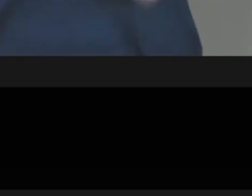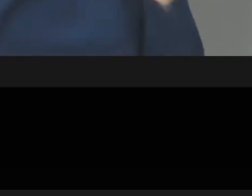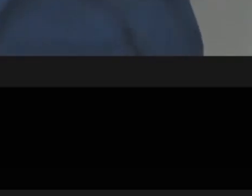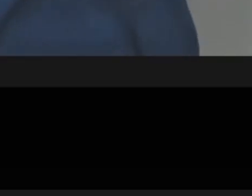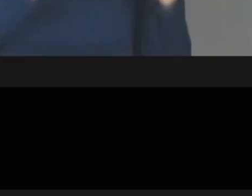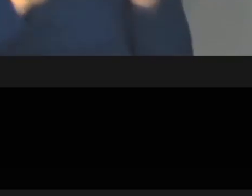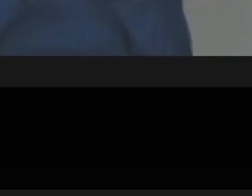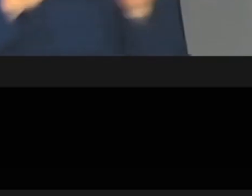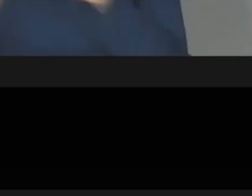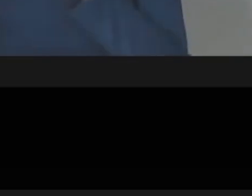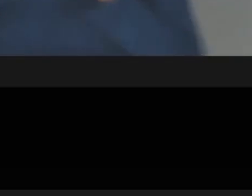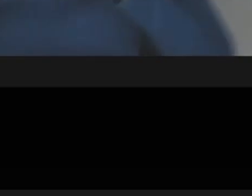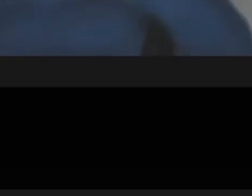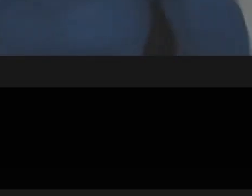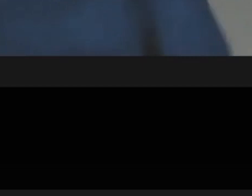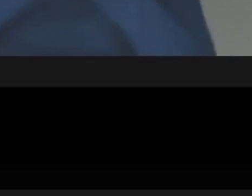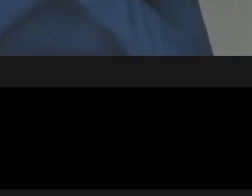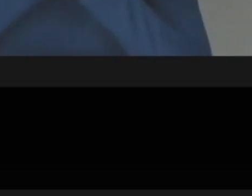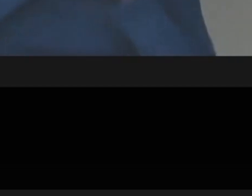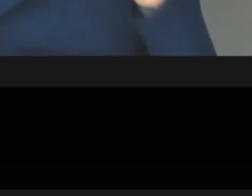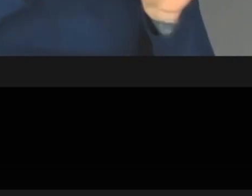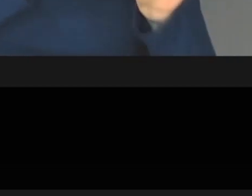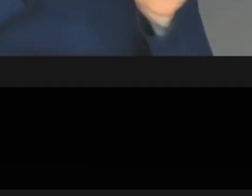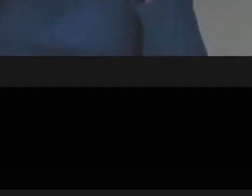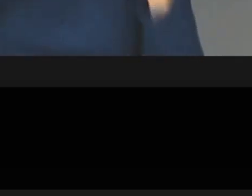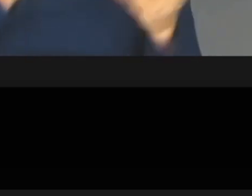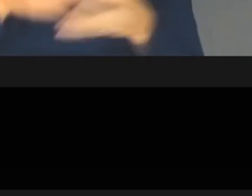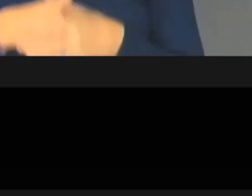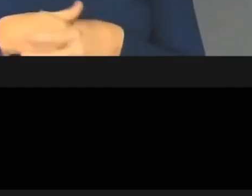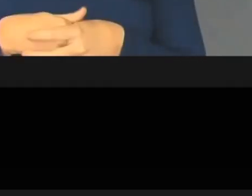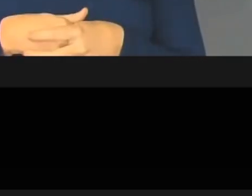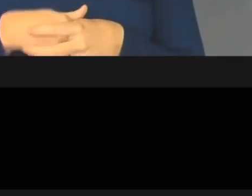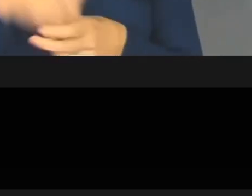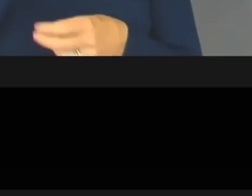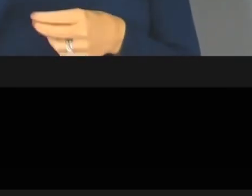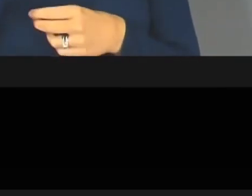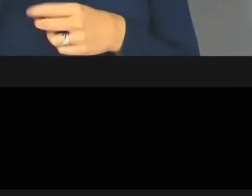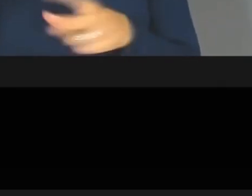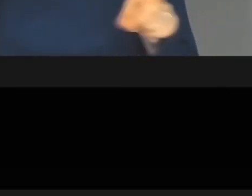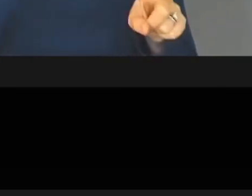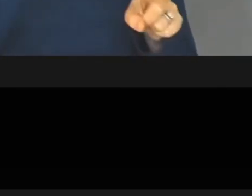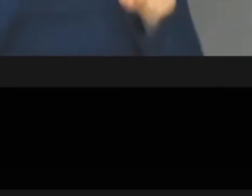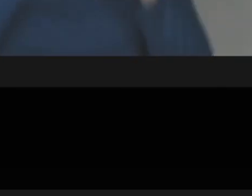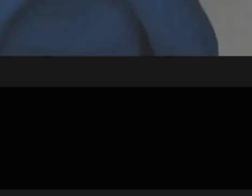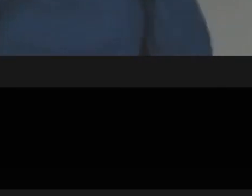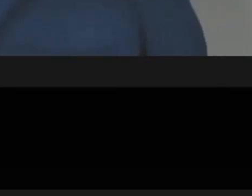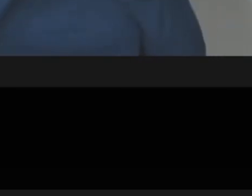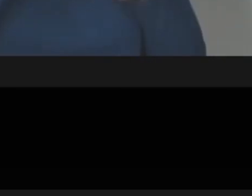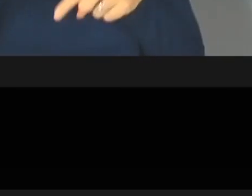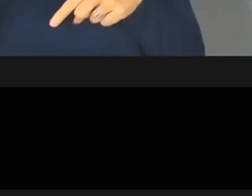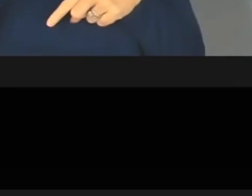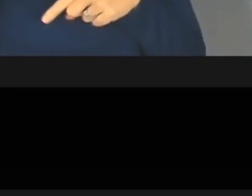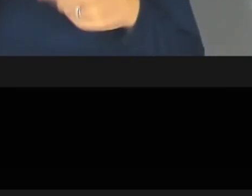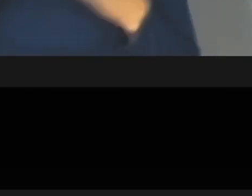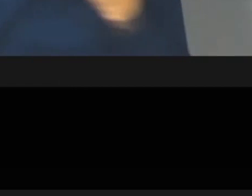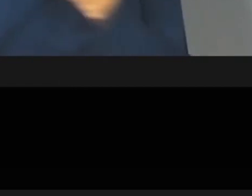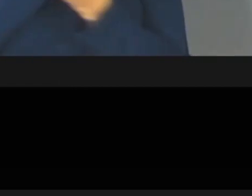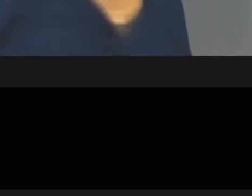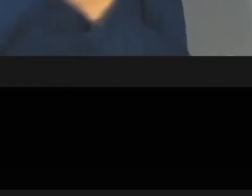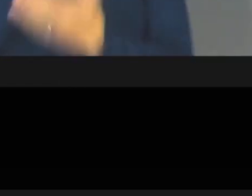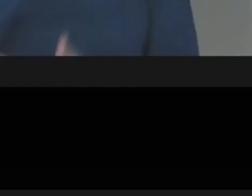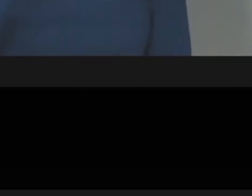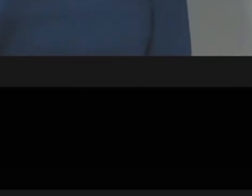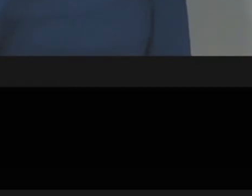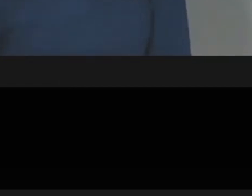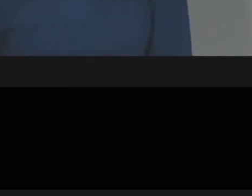strategy and clear methods of reporting. And so this is a map of our RCOs.